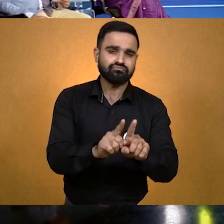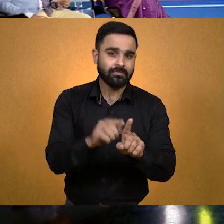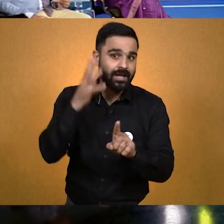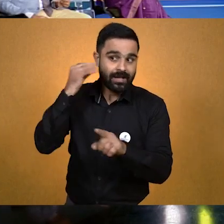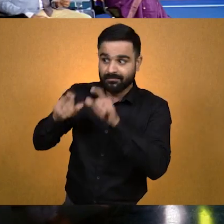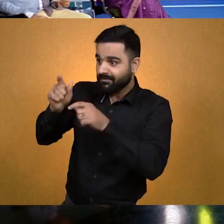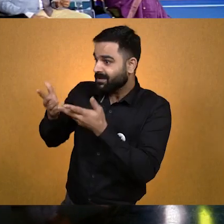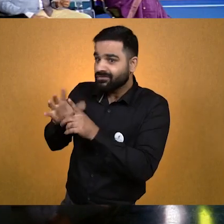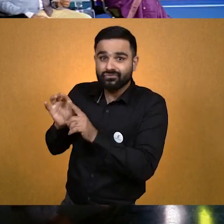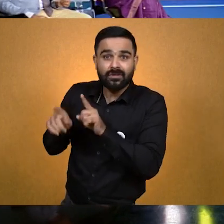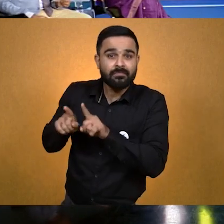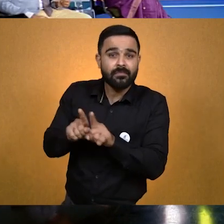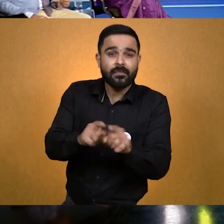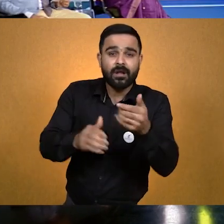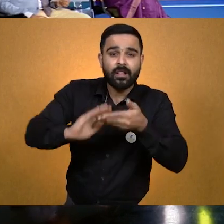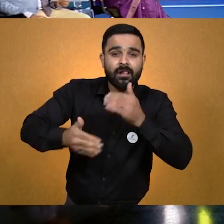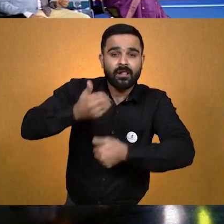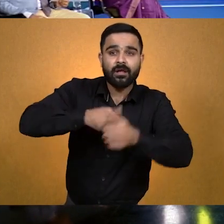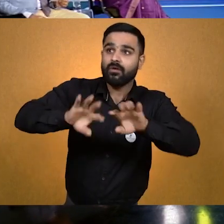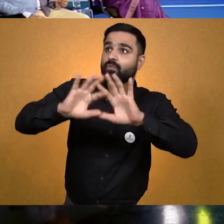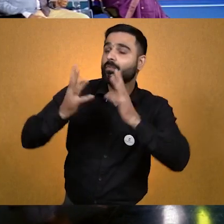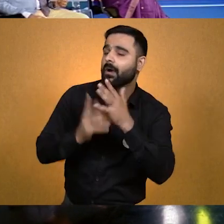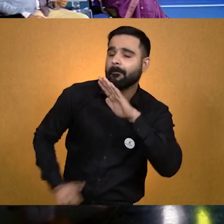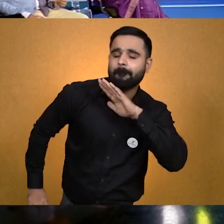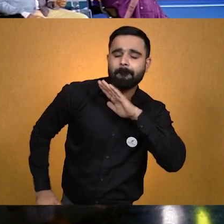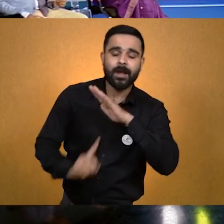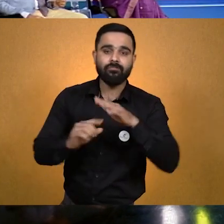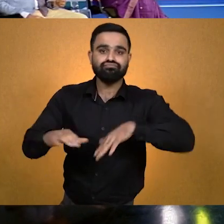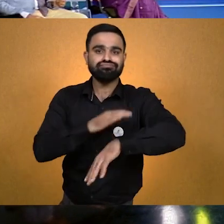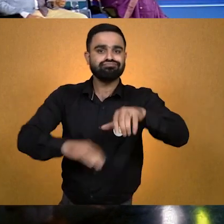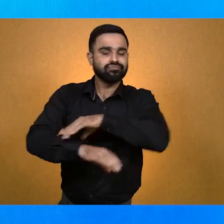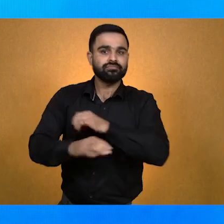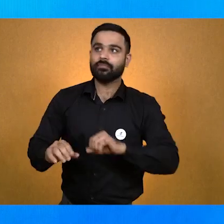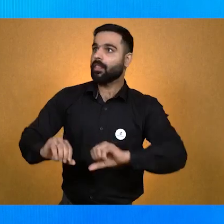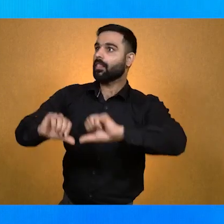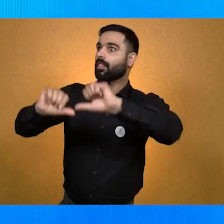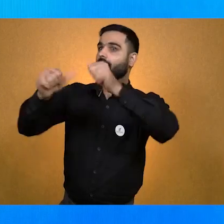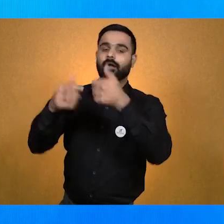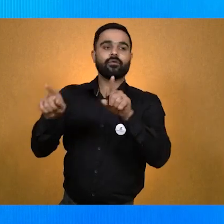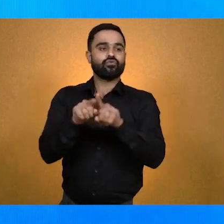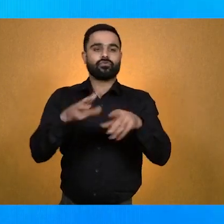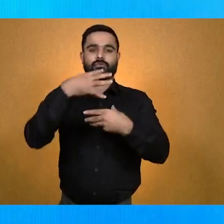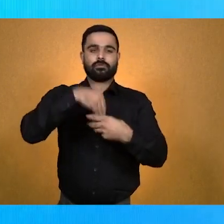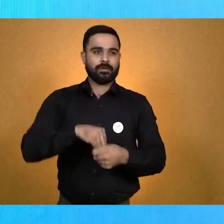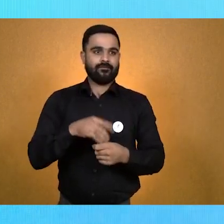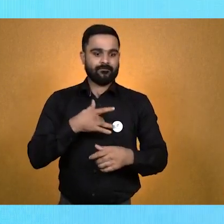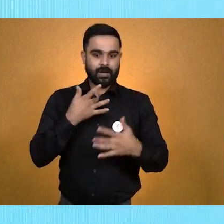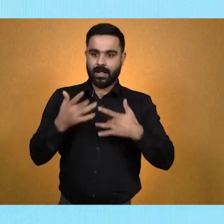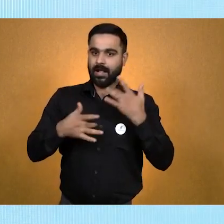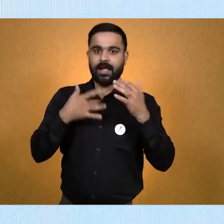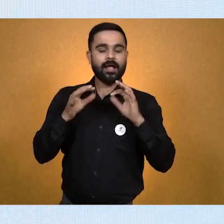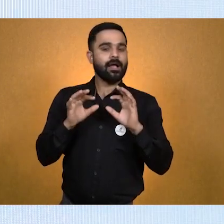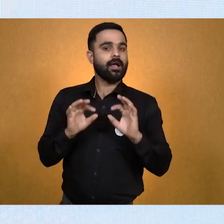an able-bodied child will not be able to run, or making world records with artificial limbs. So I think it just makes them feel